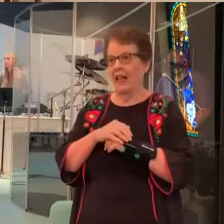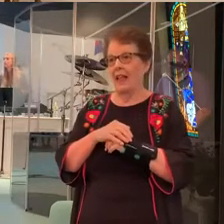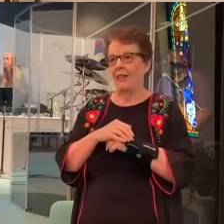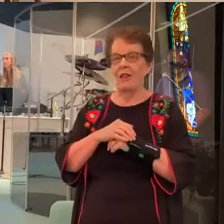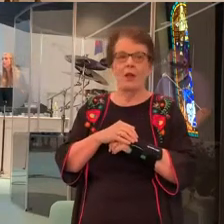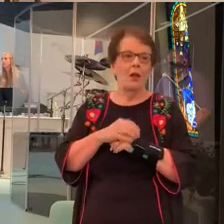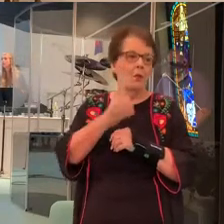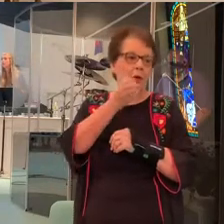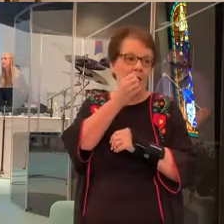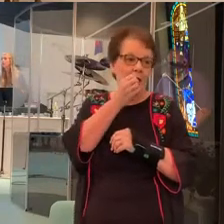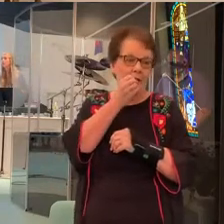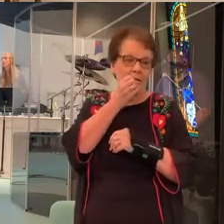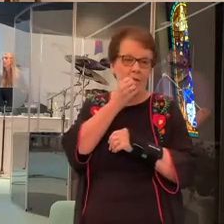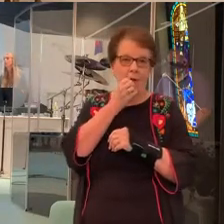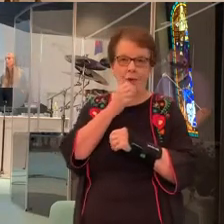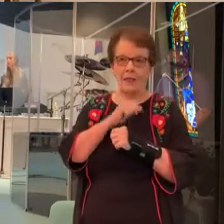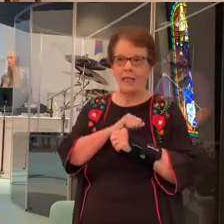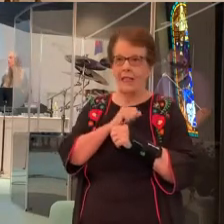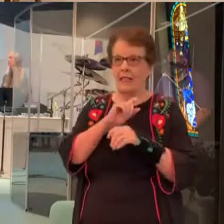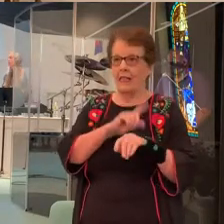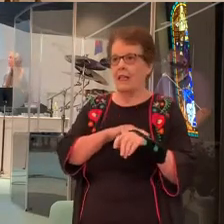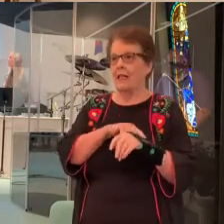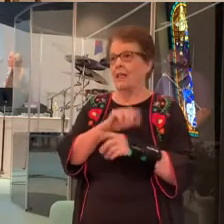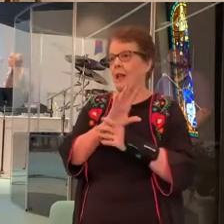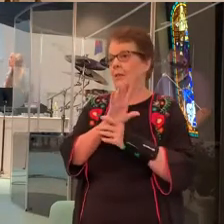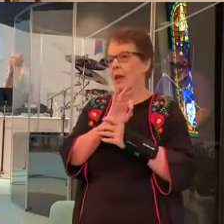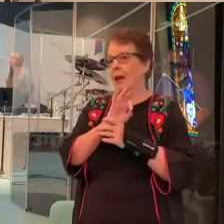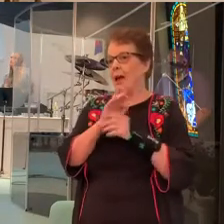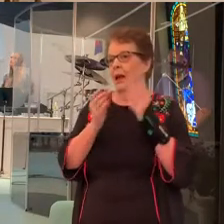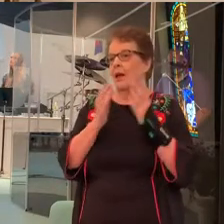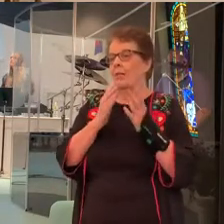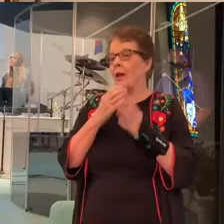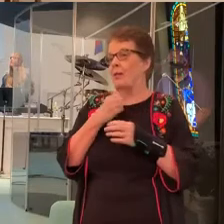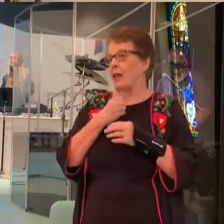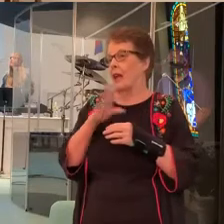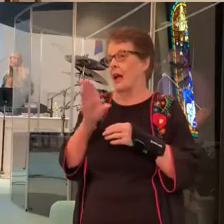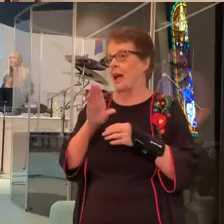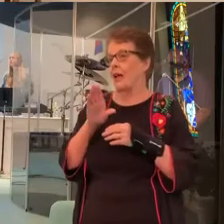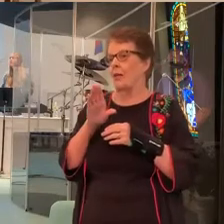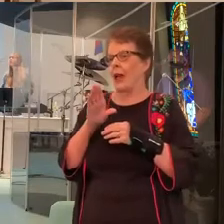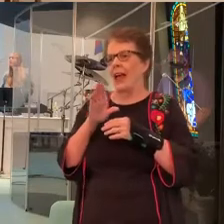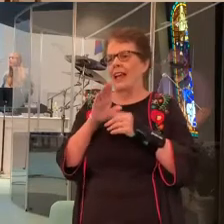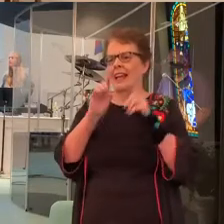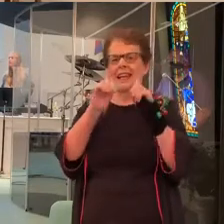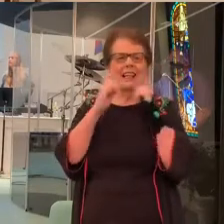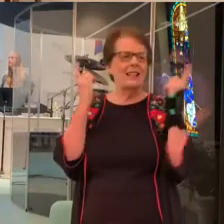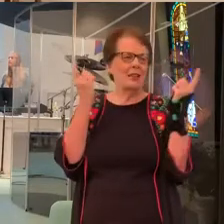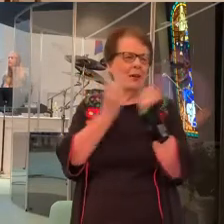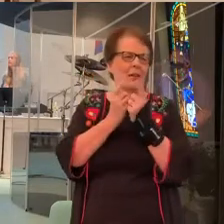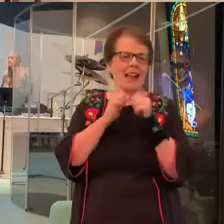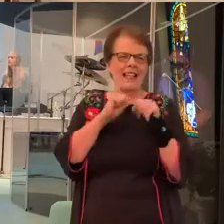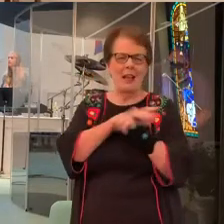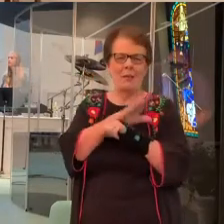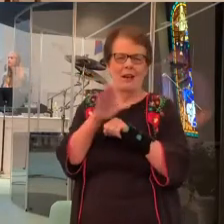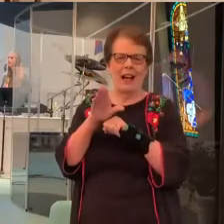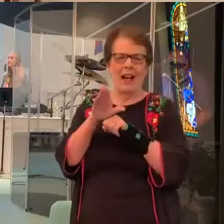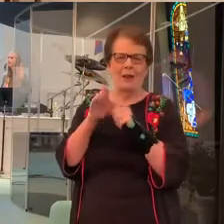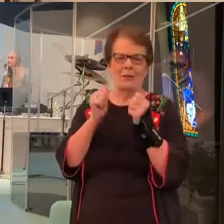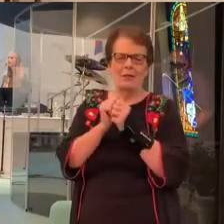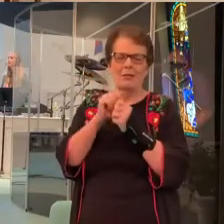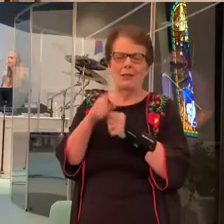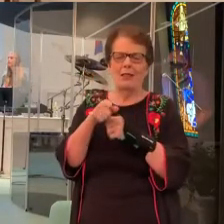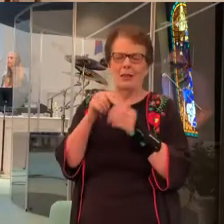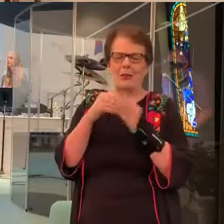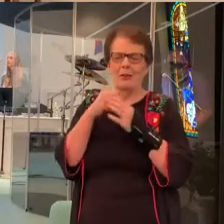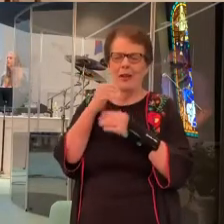donuts. And you might think, well, I don't like donuts. And I'd be glad to do some counseling with you after the service because I